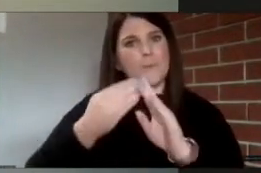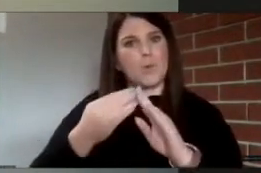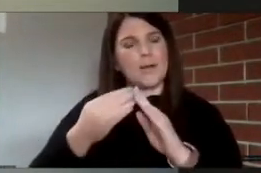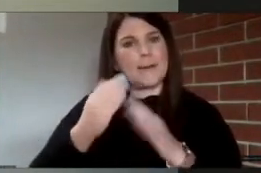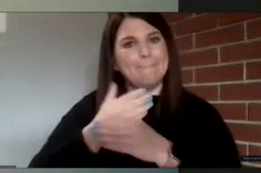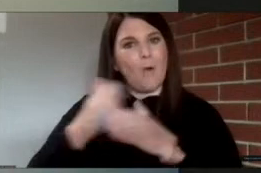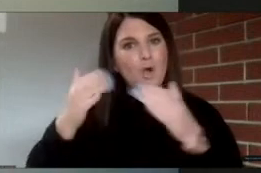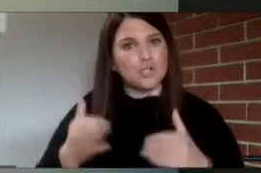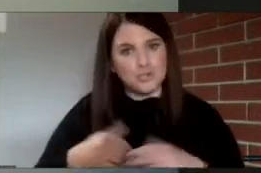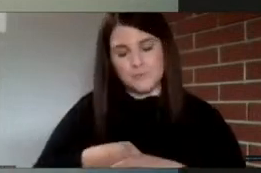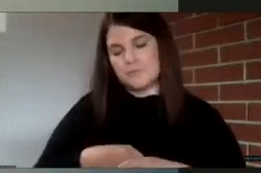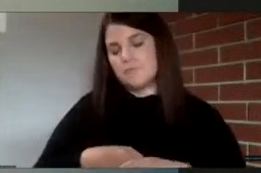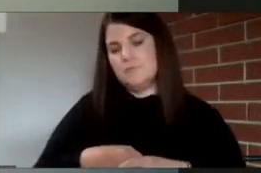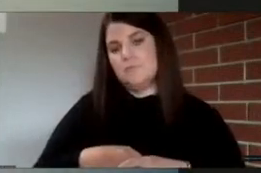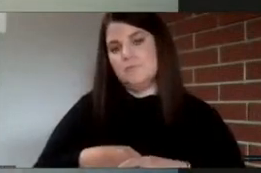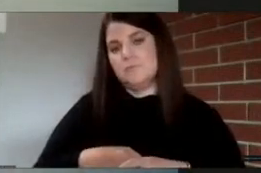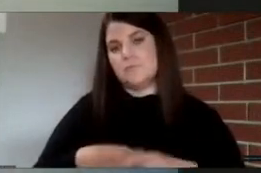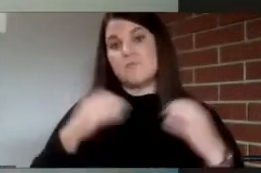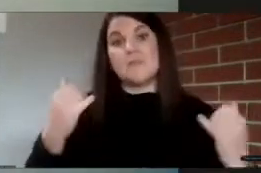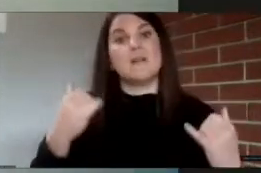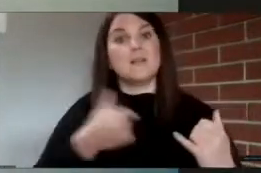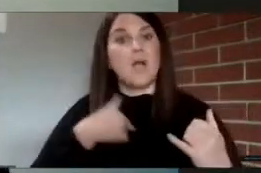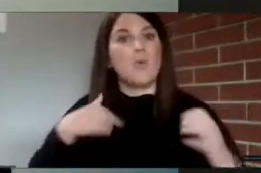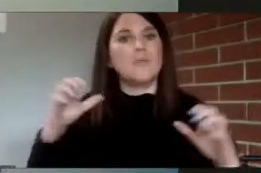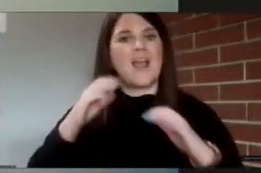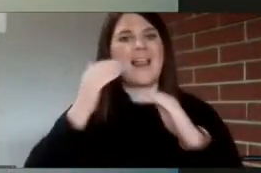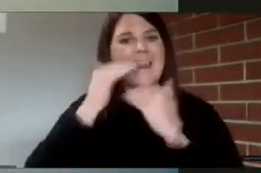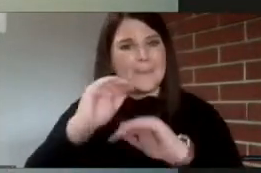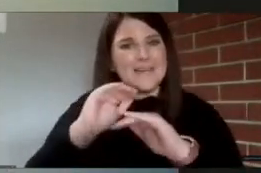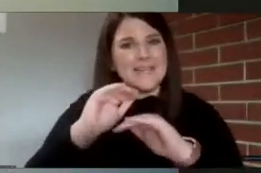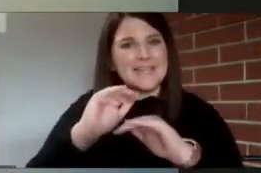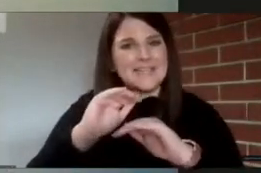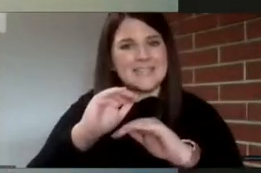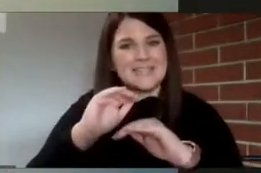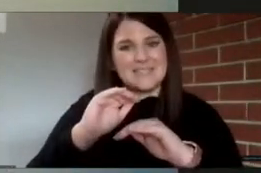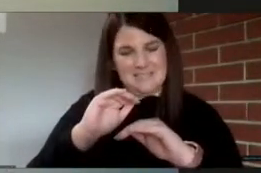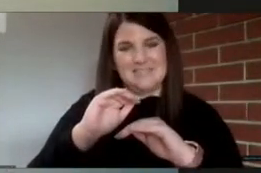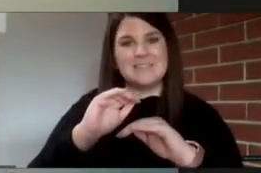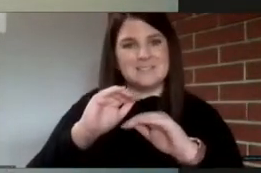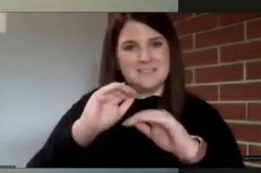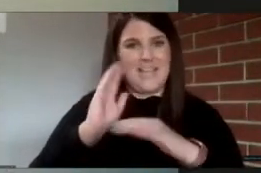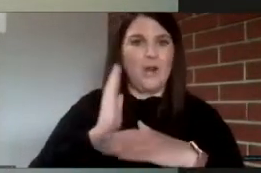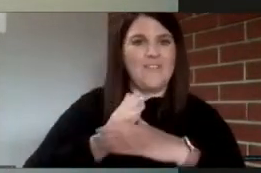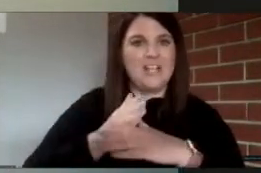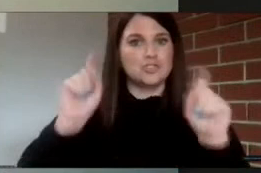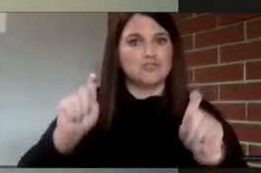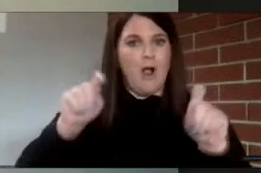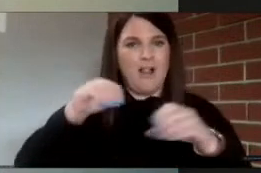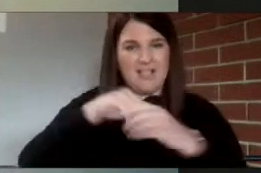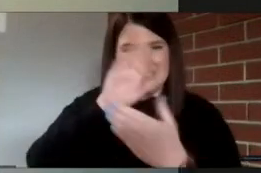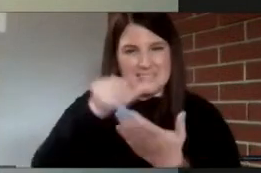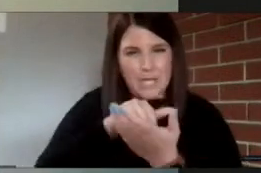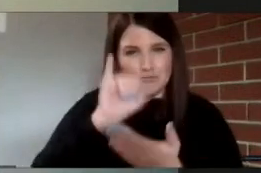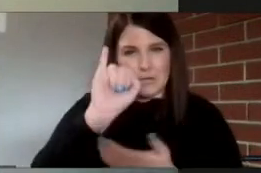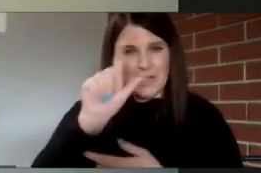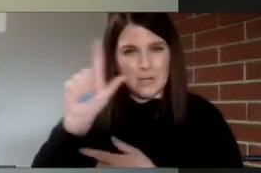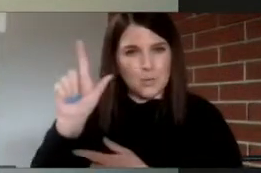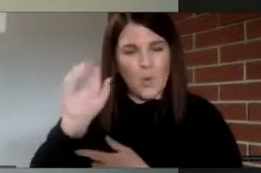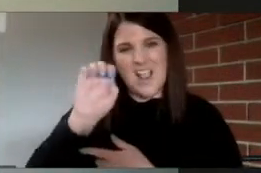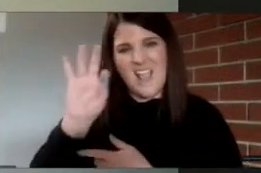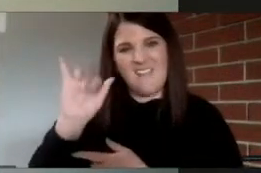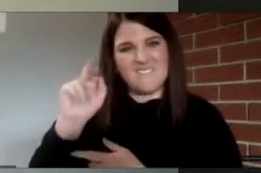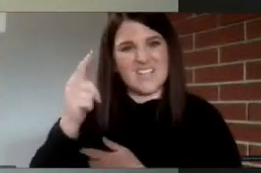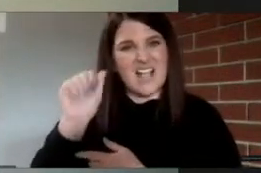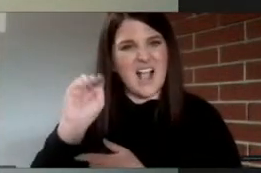We've now also done a limited intervention trial in Effingham County in central Illinois, which is a rural county. And